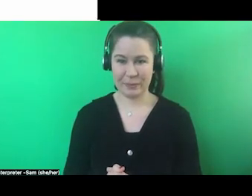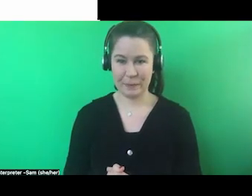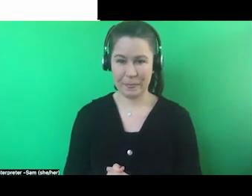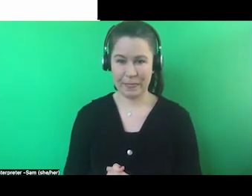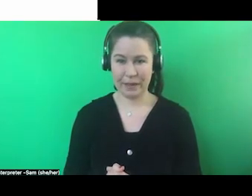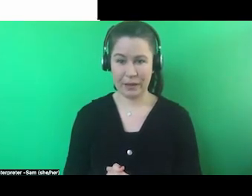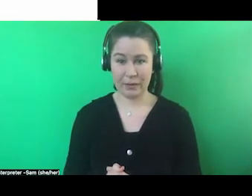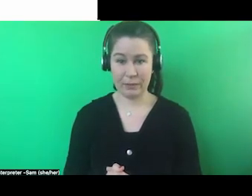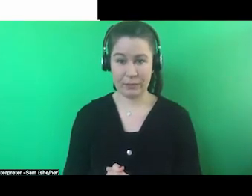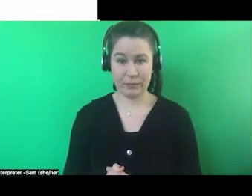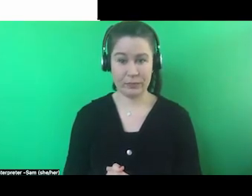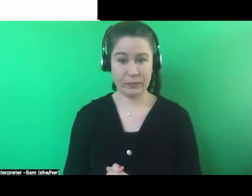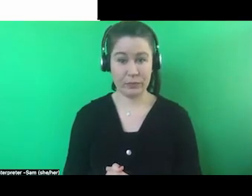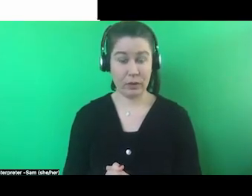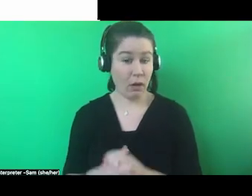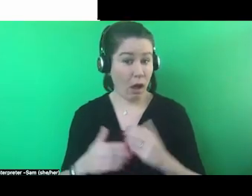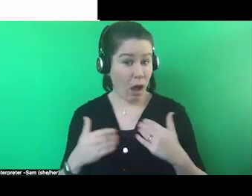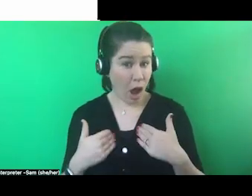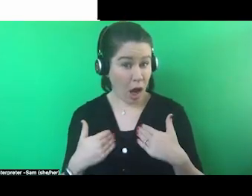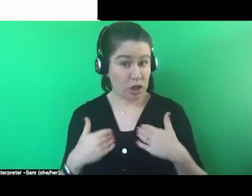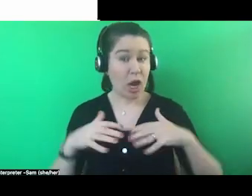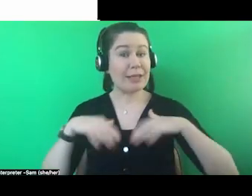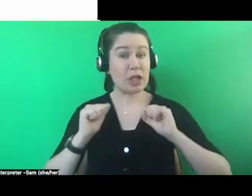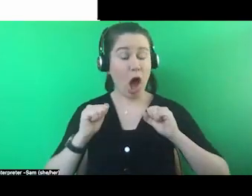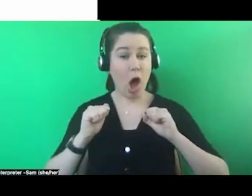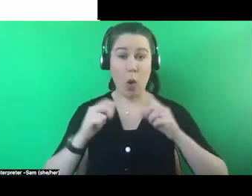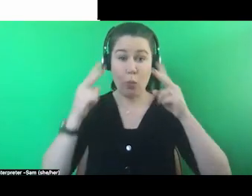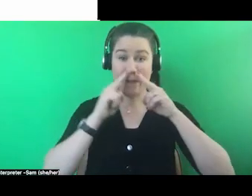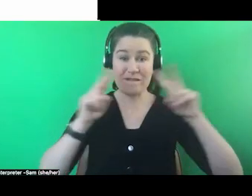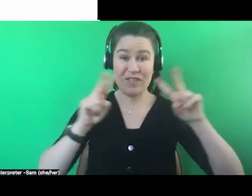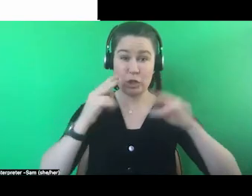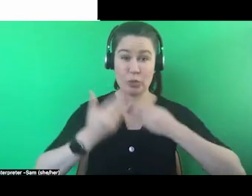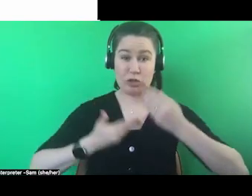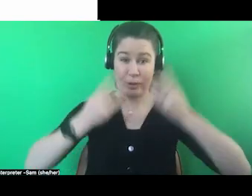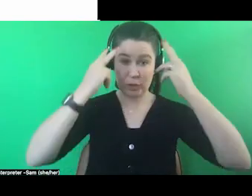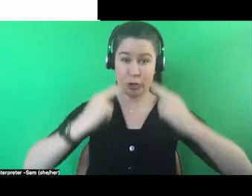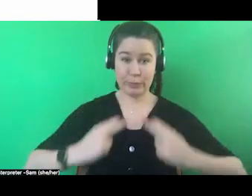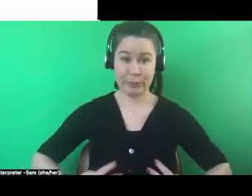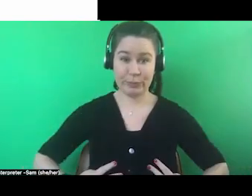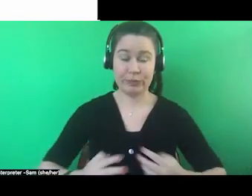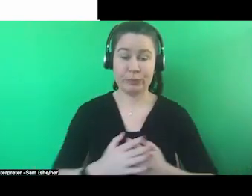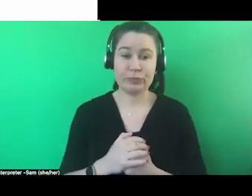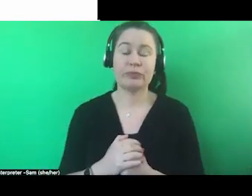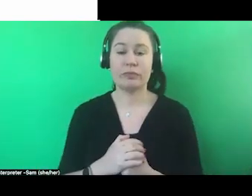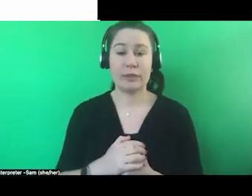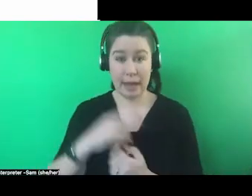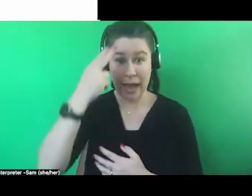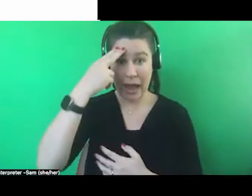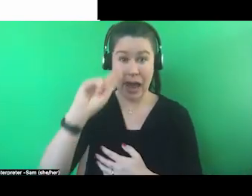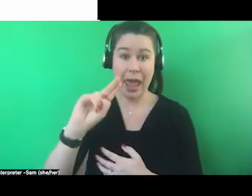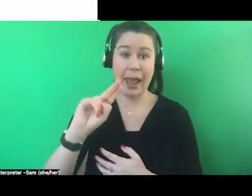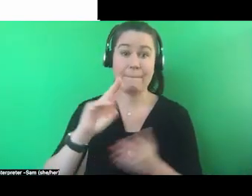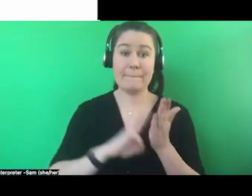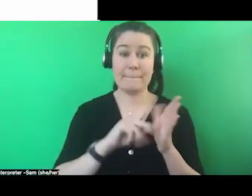Would you like, shall I start with my audio description, my visual description, sorry. So my name is